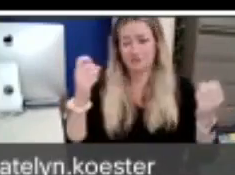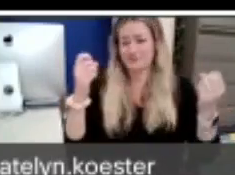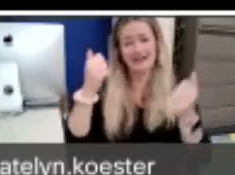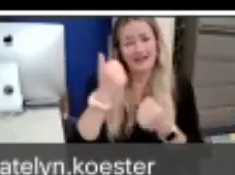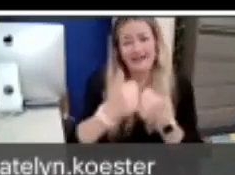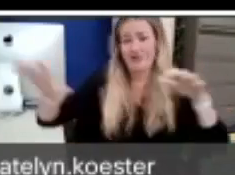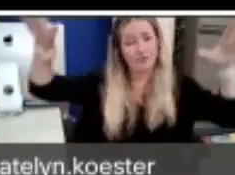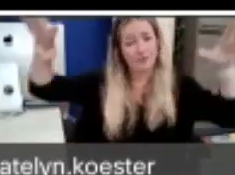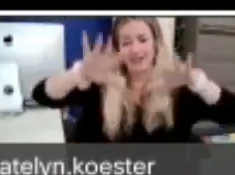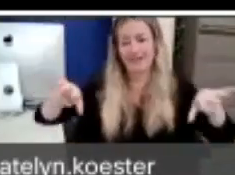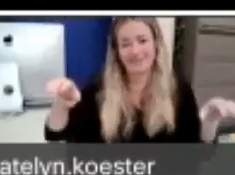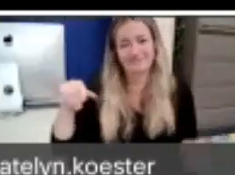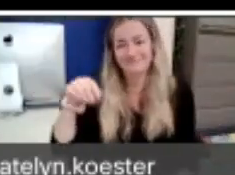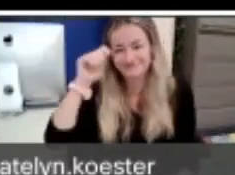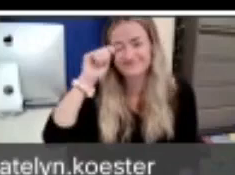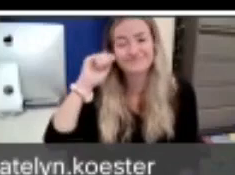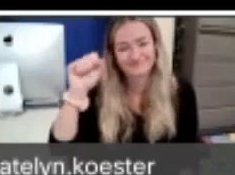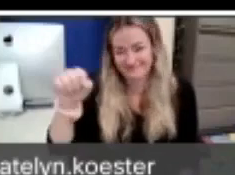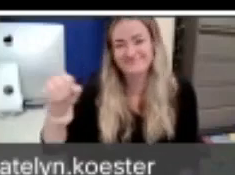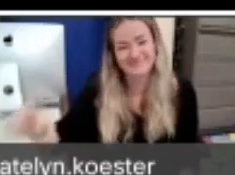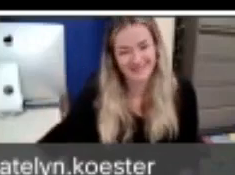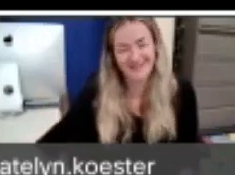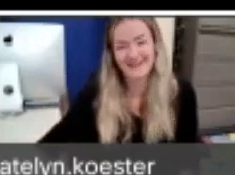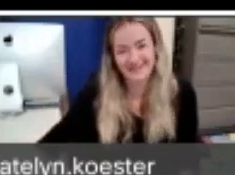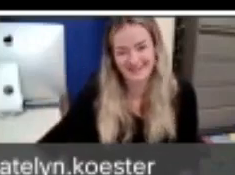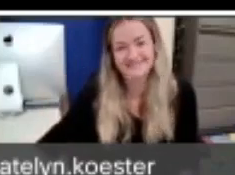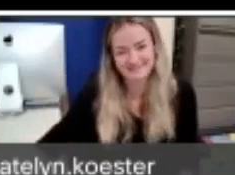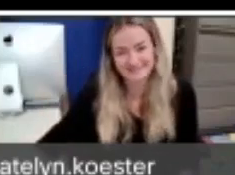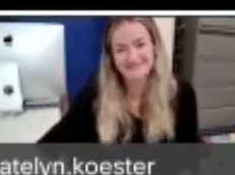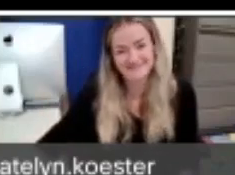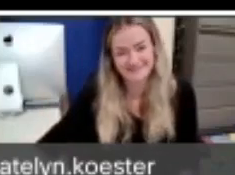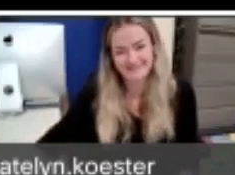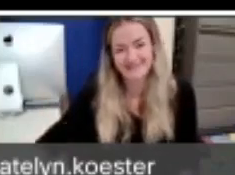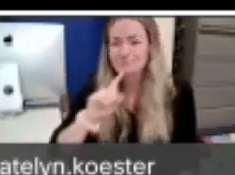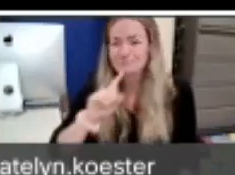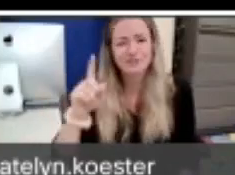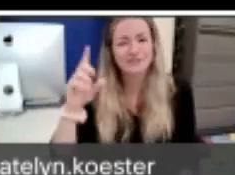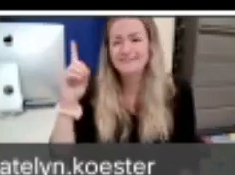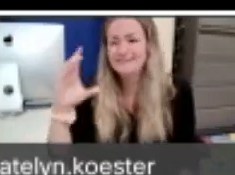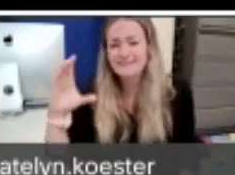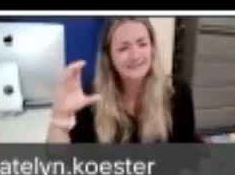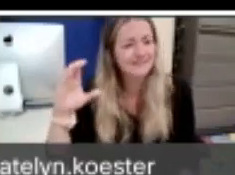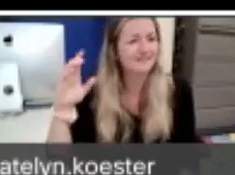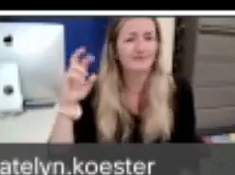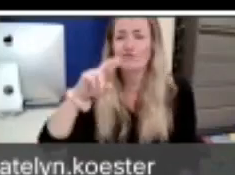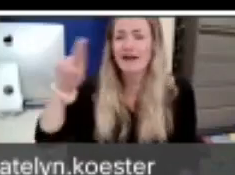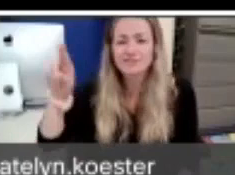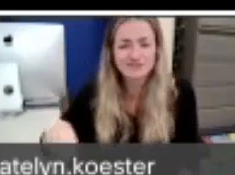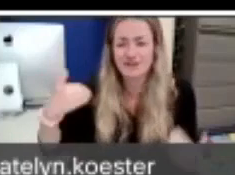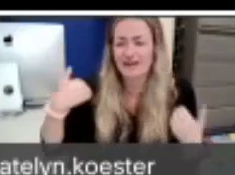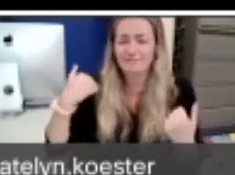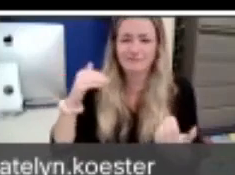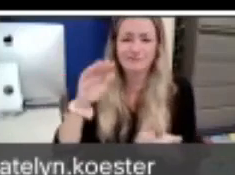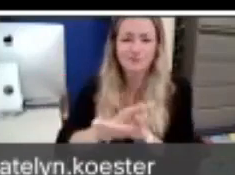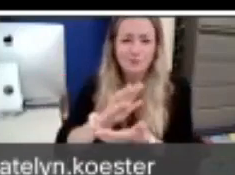Is there any national interest in doing that in their public school system? Oh, yeah. Mm-hmm. Good. Yeah, I'm sure,